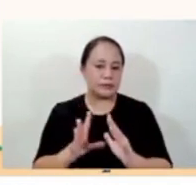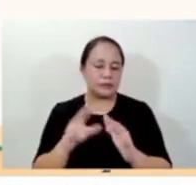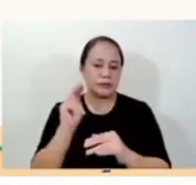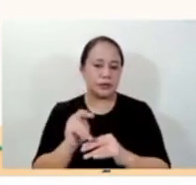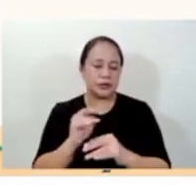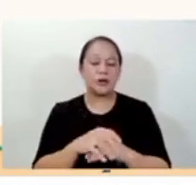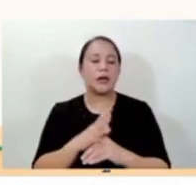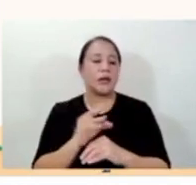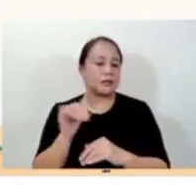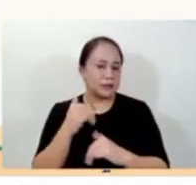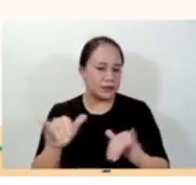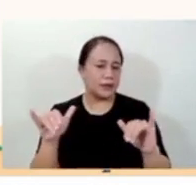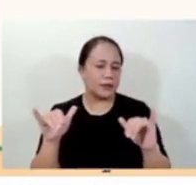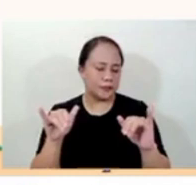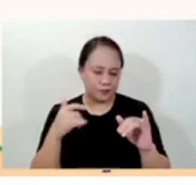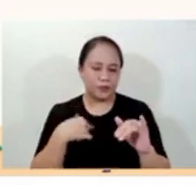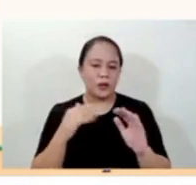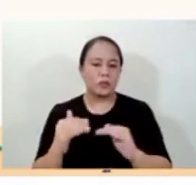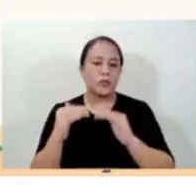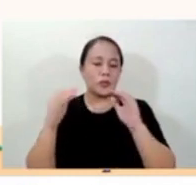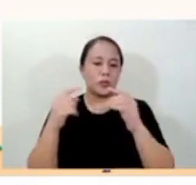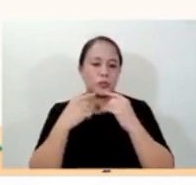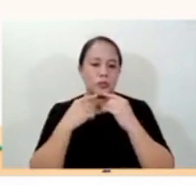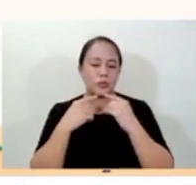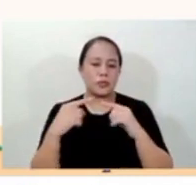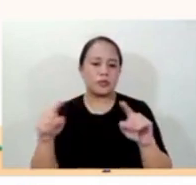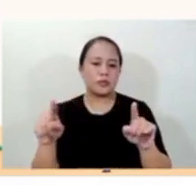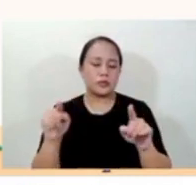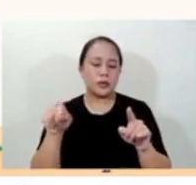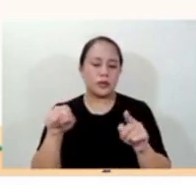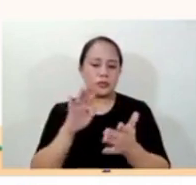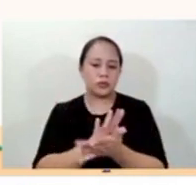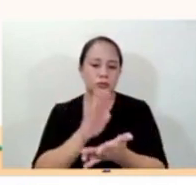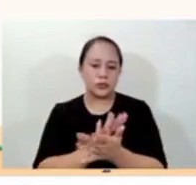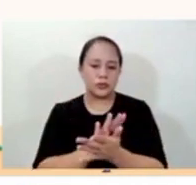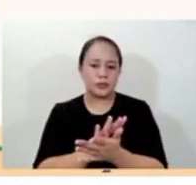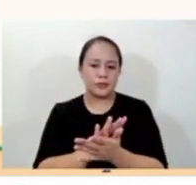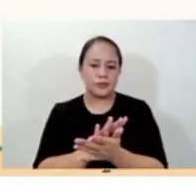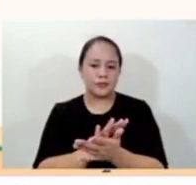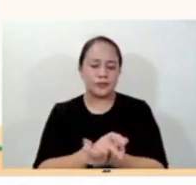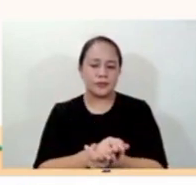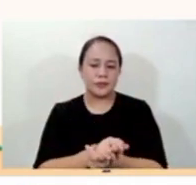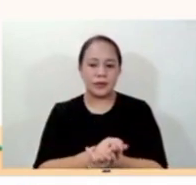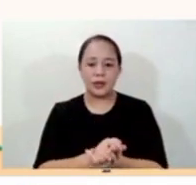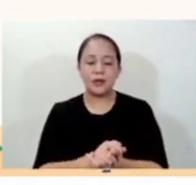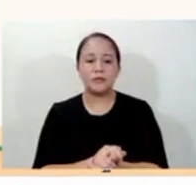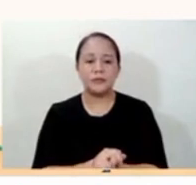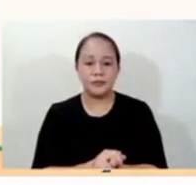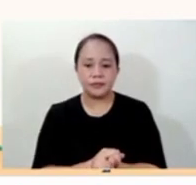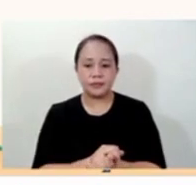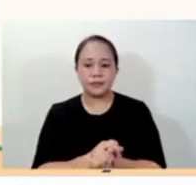ensure that we can take care of our teachers' welfare and at the same time promote excellence in our